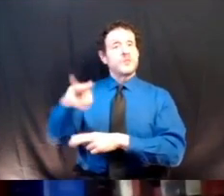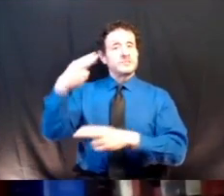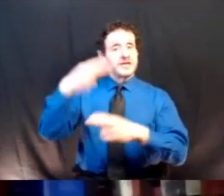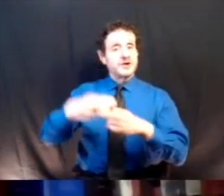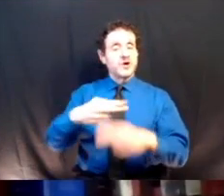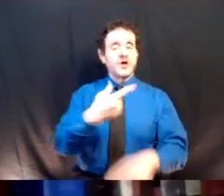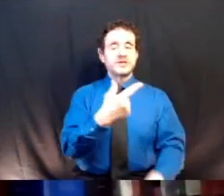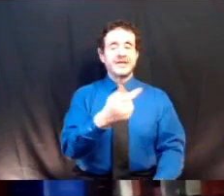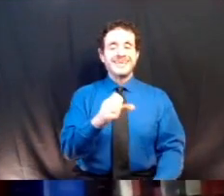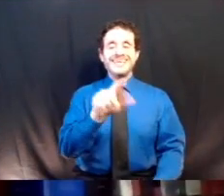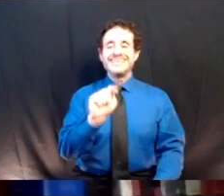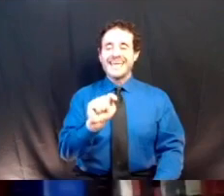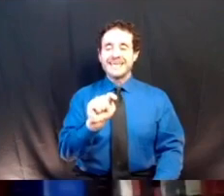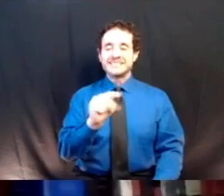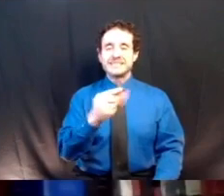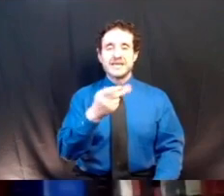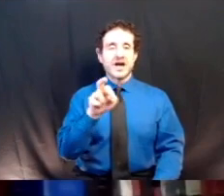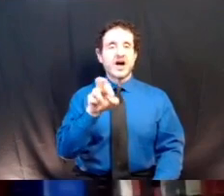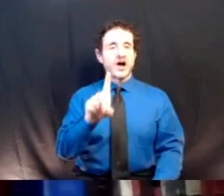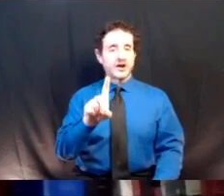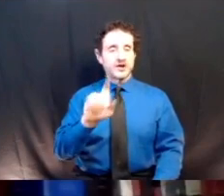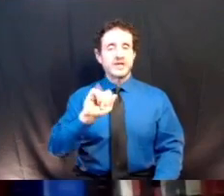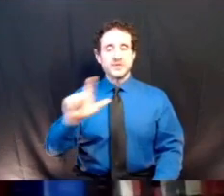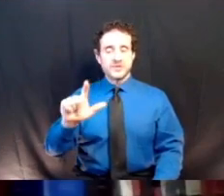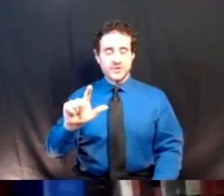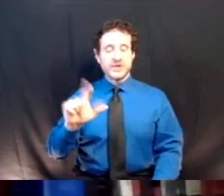it can be found at